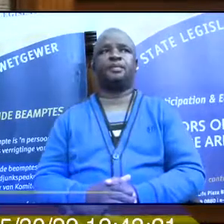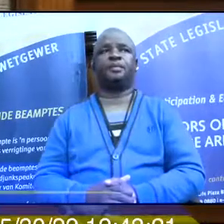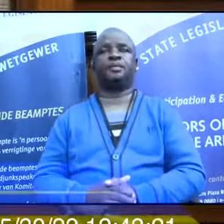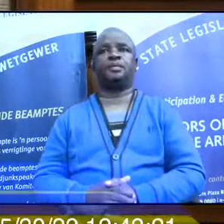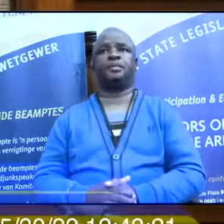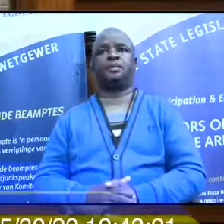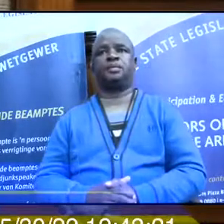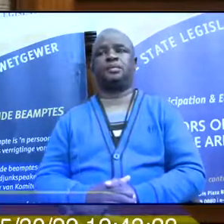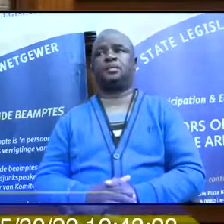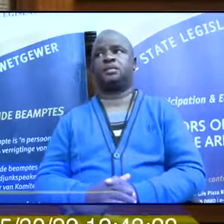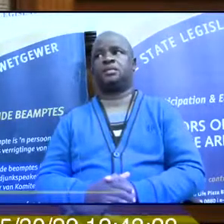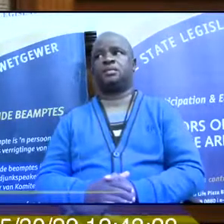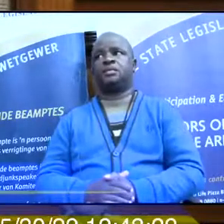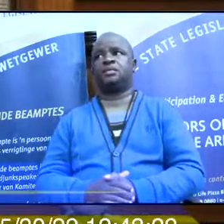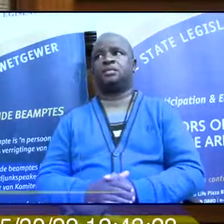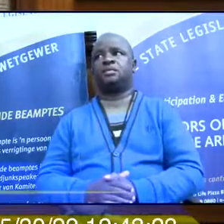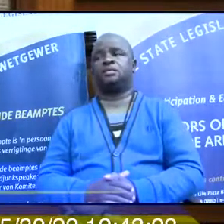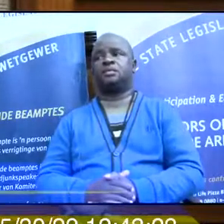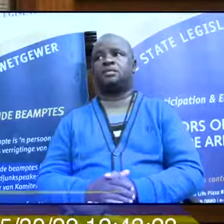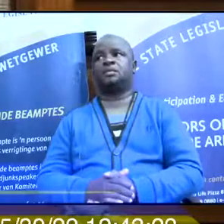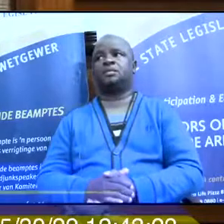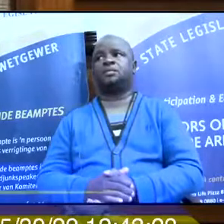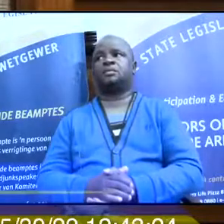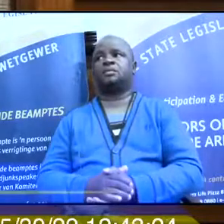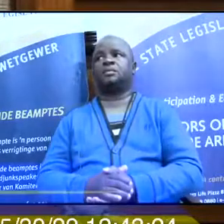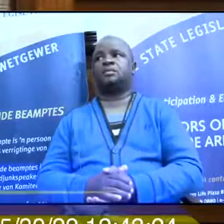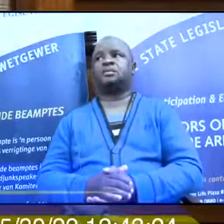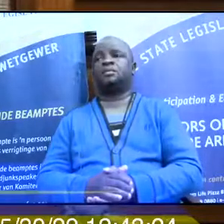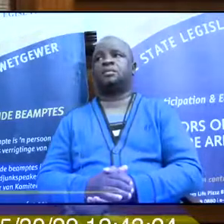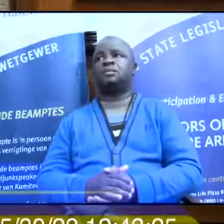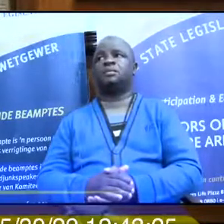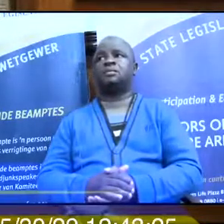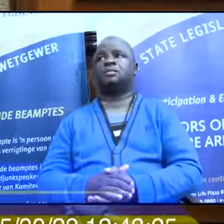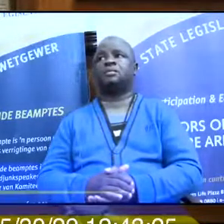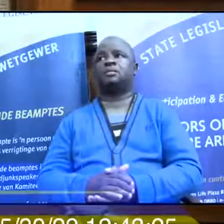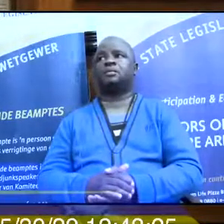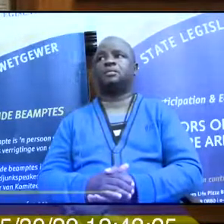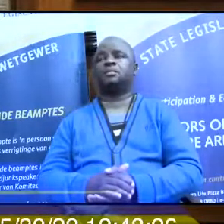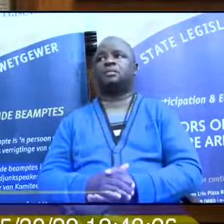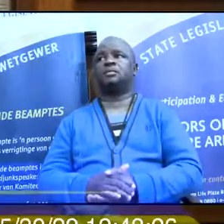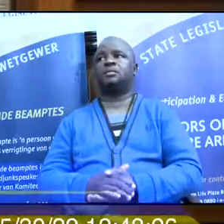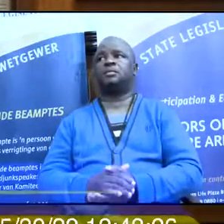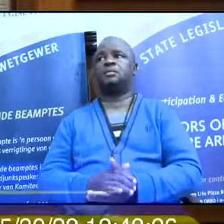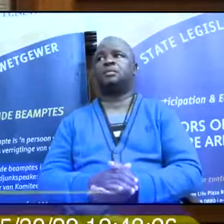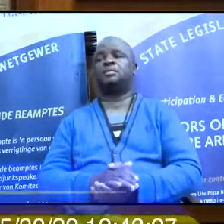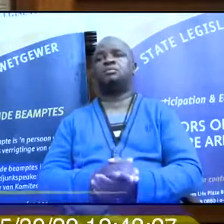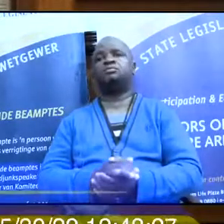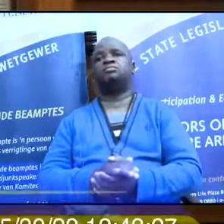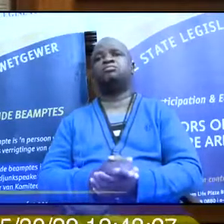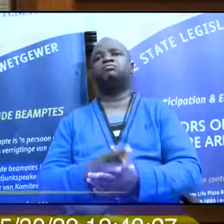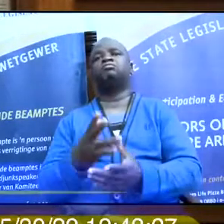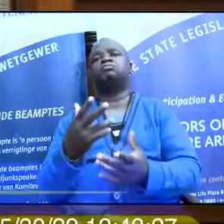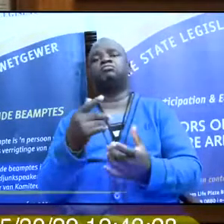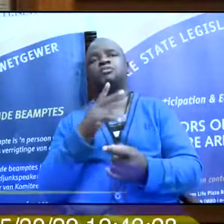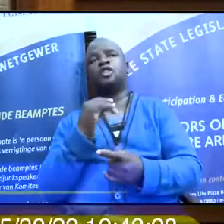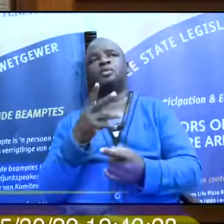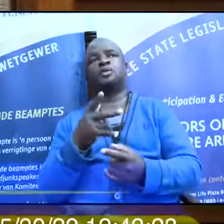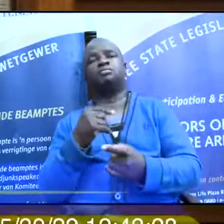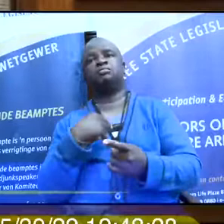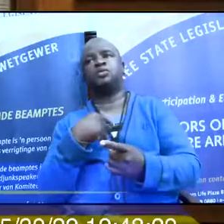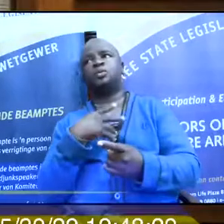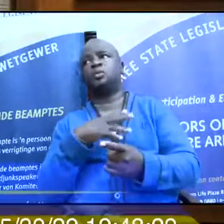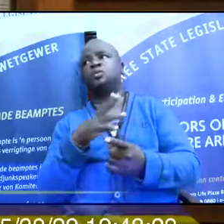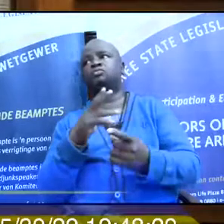to the covered 19 regulations madam speaker we without wasting your time because we know